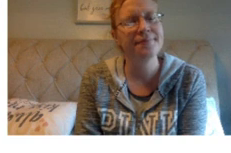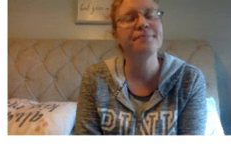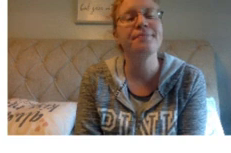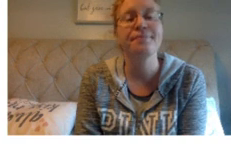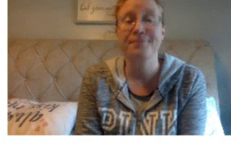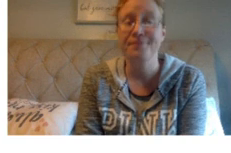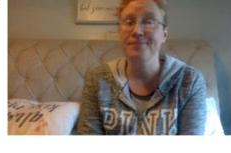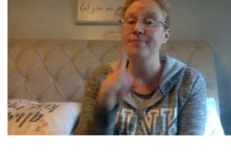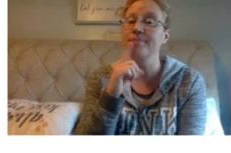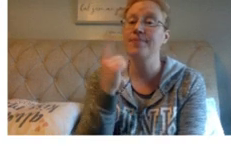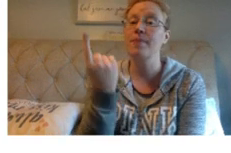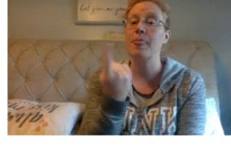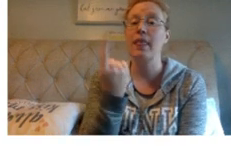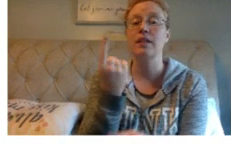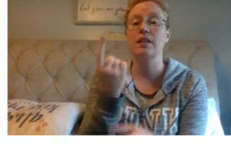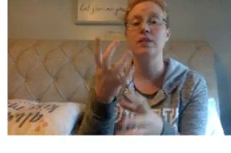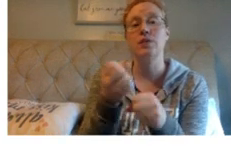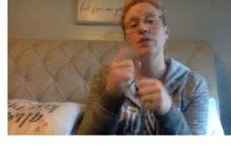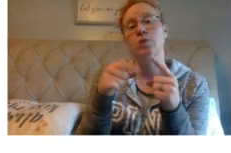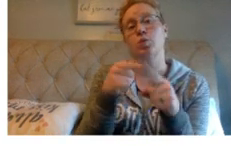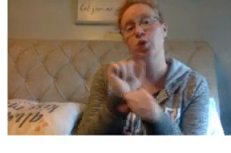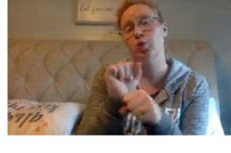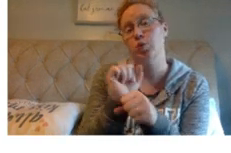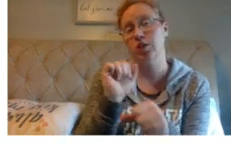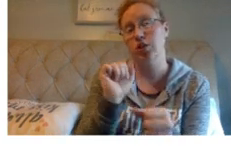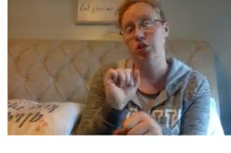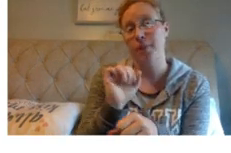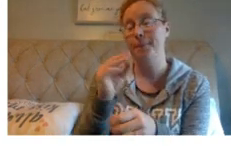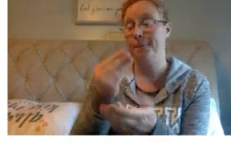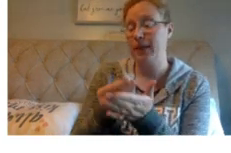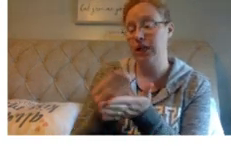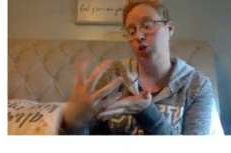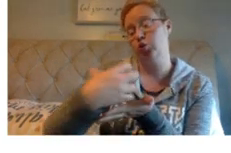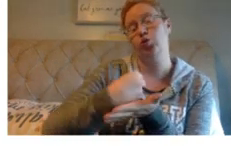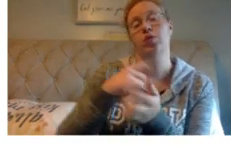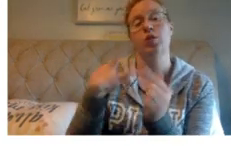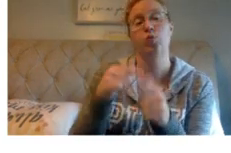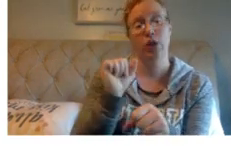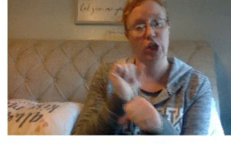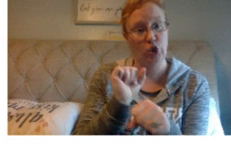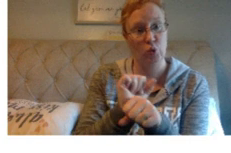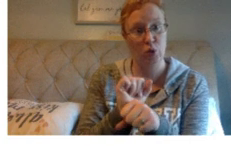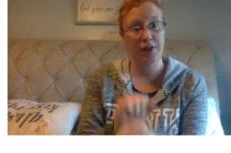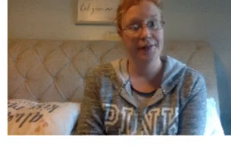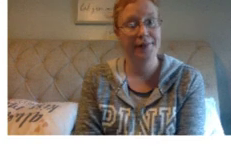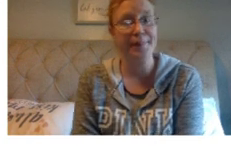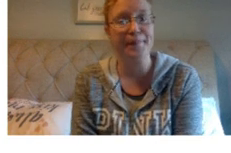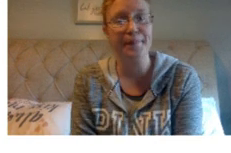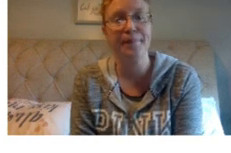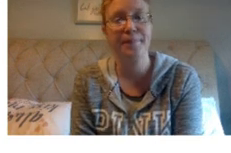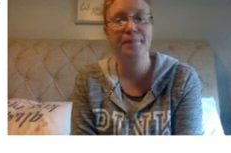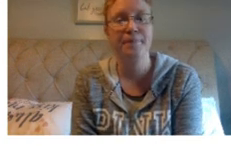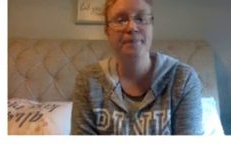It is something that you get when you work a job. So it's money you earn when you do work a job. Okay?